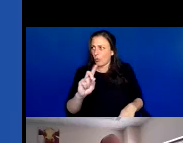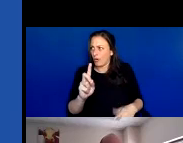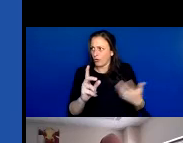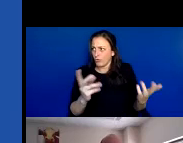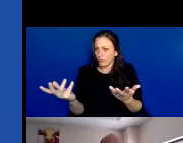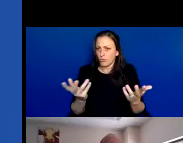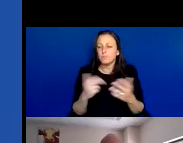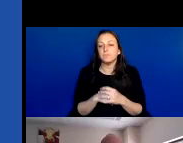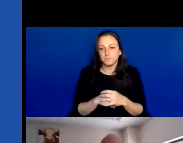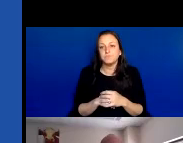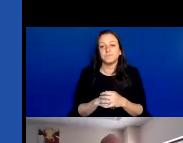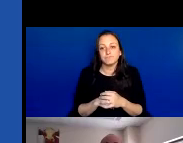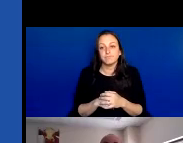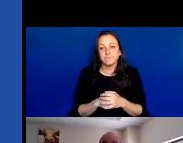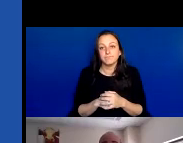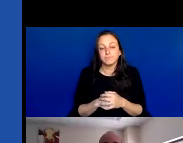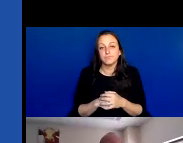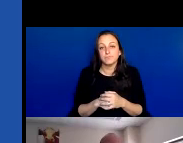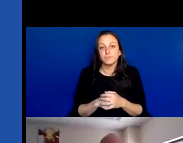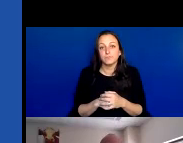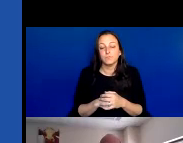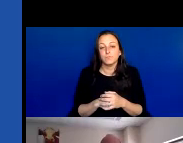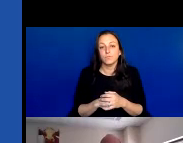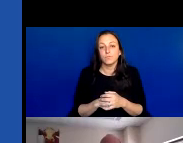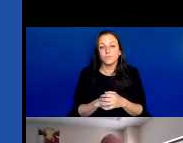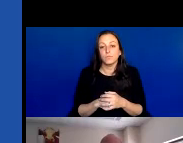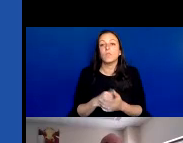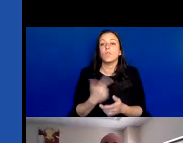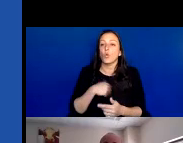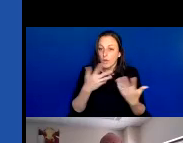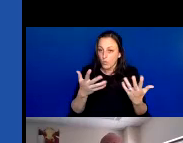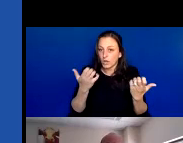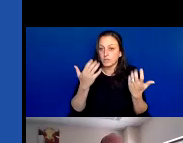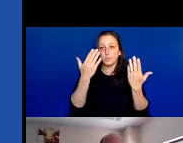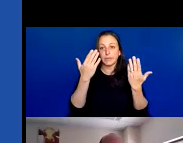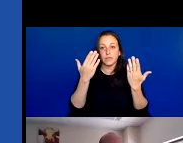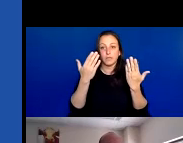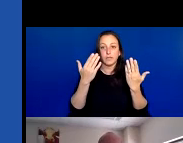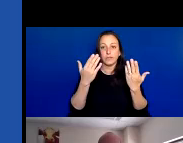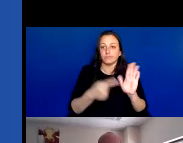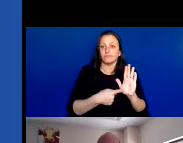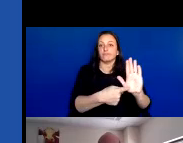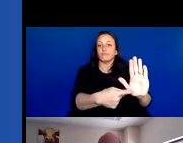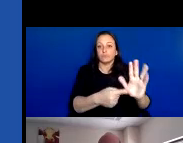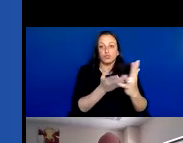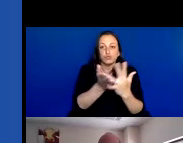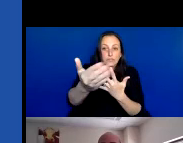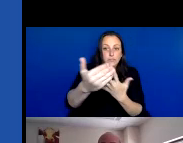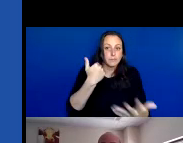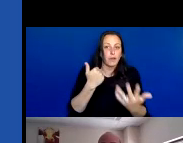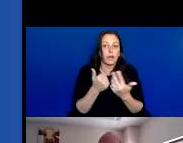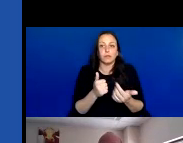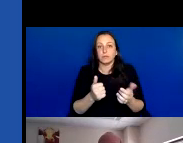So we really want to be upfront and open and really work with you all to ensure that the public understands